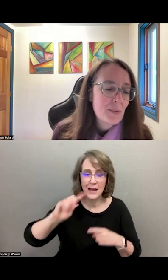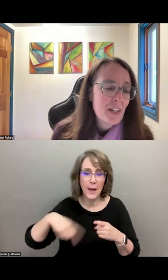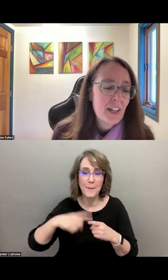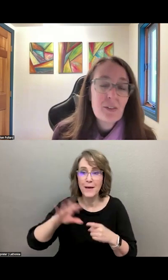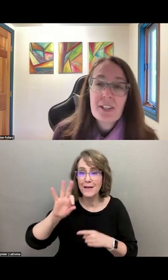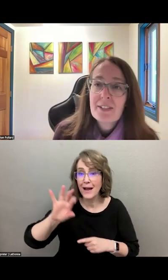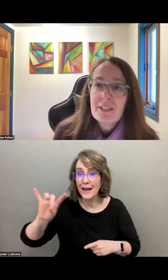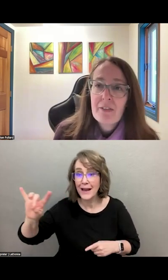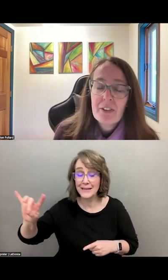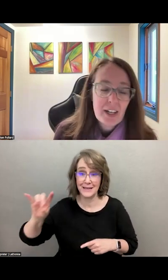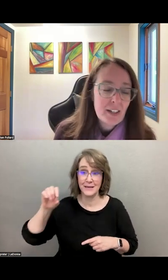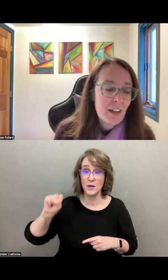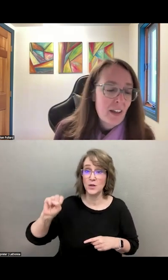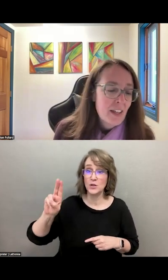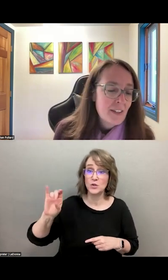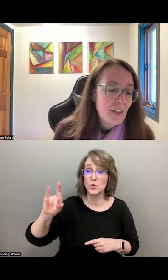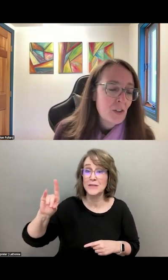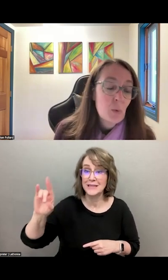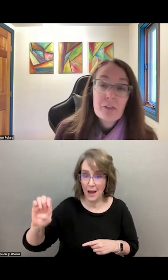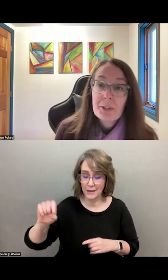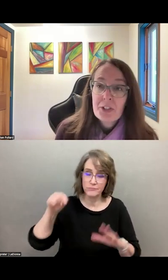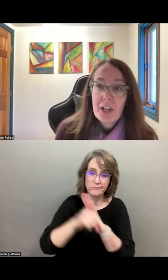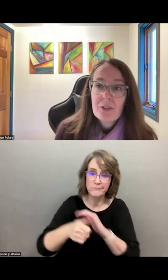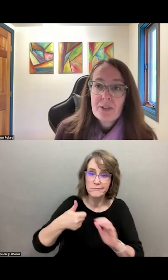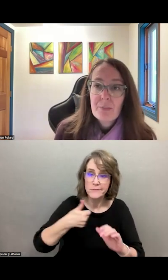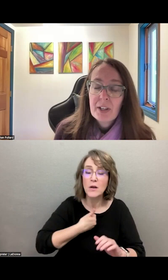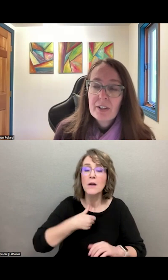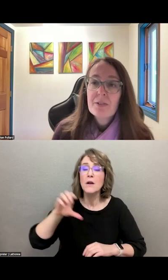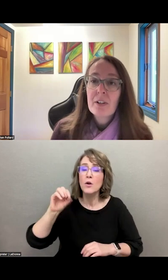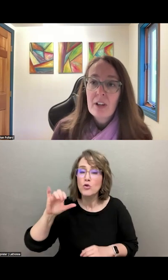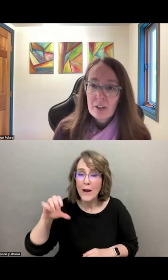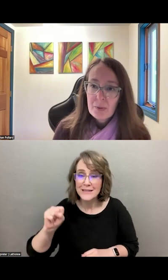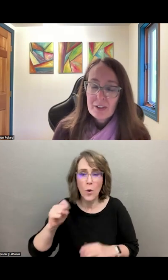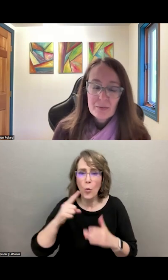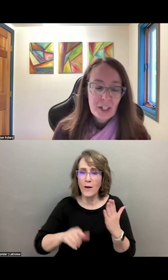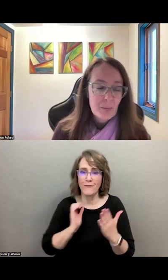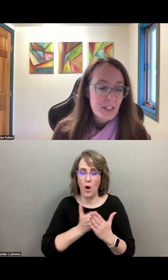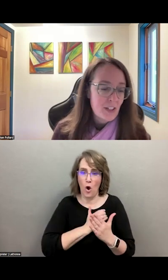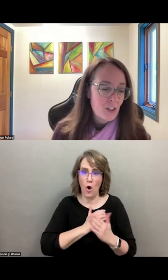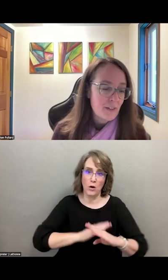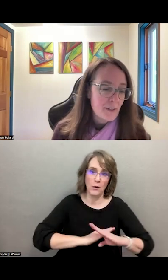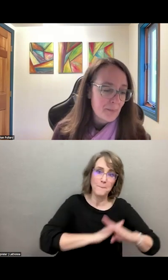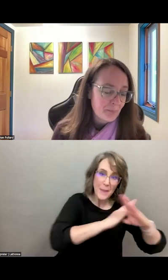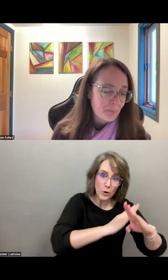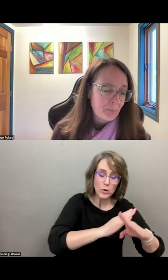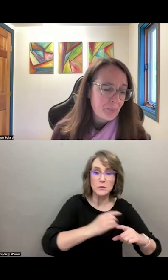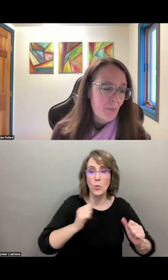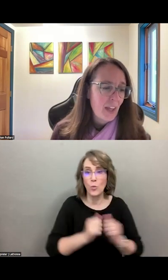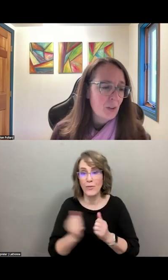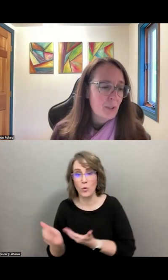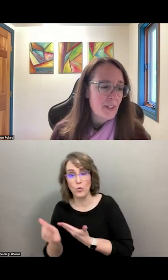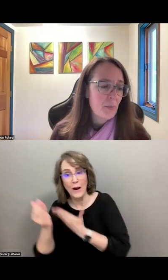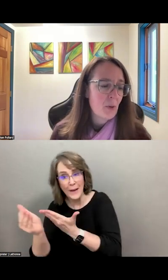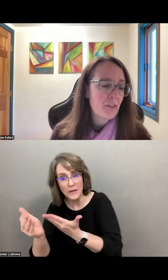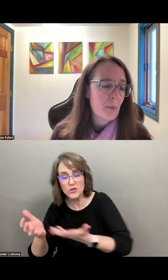988 Suicide and Crisis Lifeline Center Workforce Challenges and Barriers, along with recommendations.